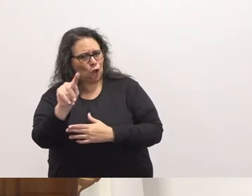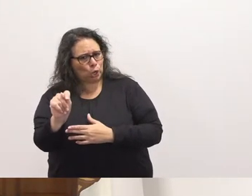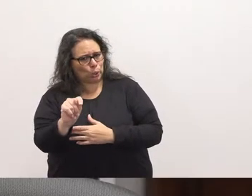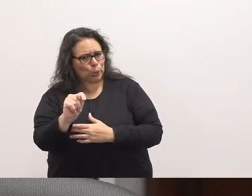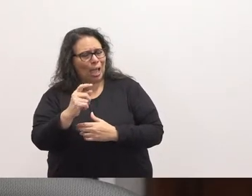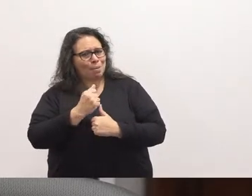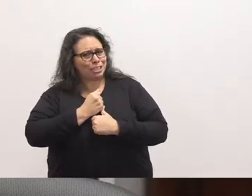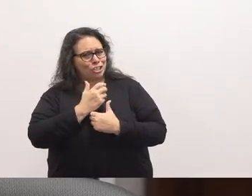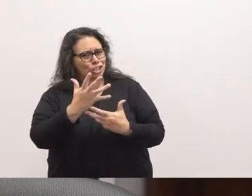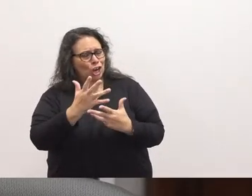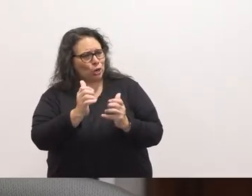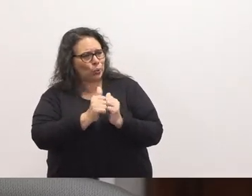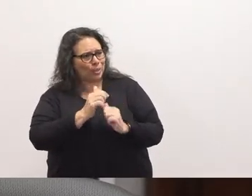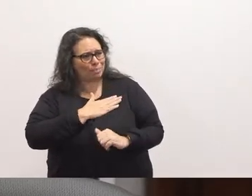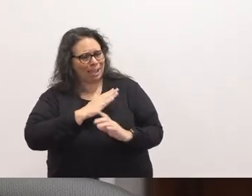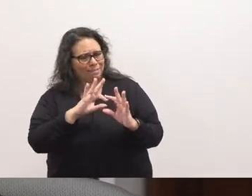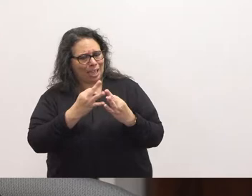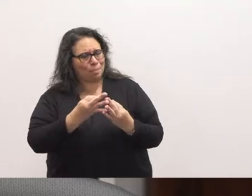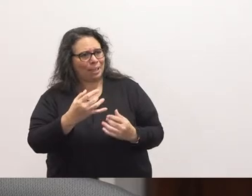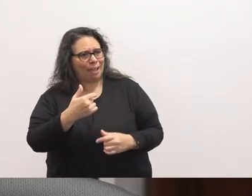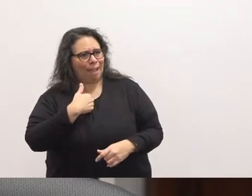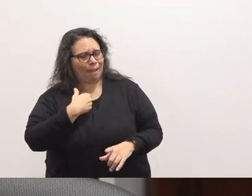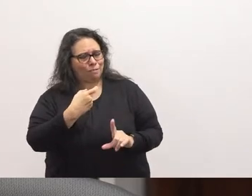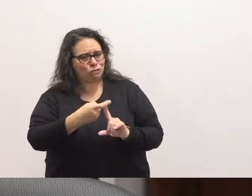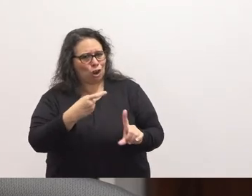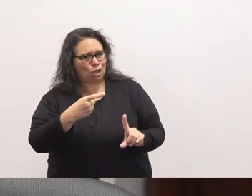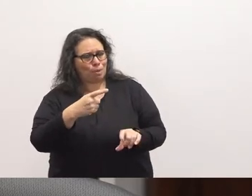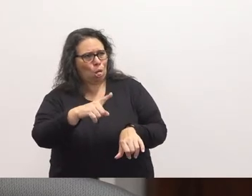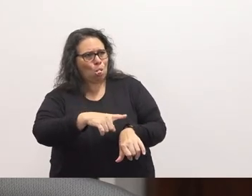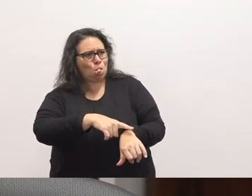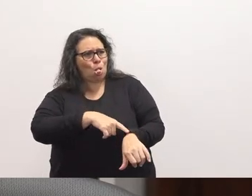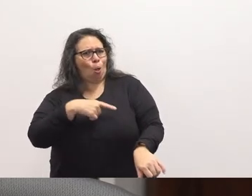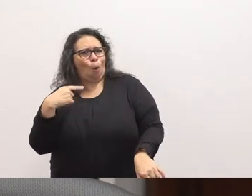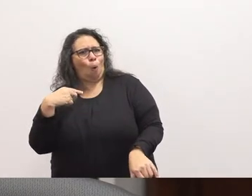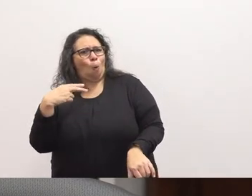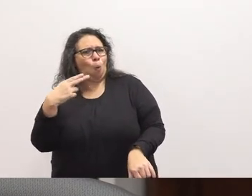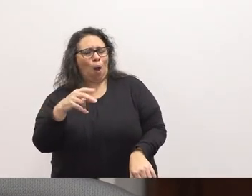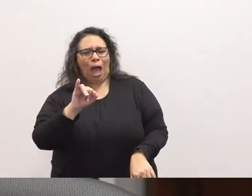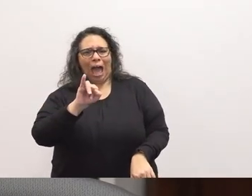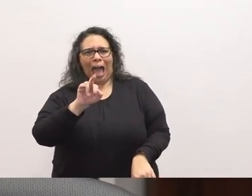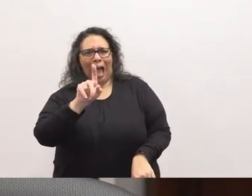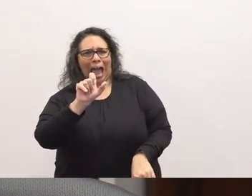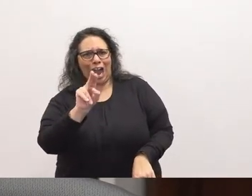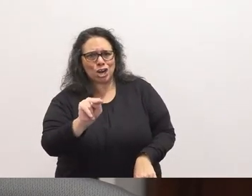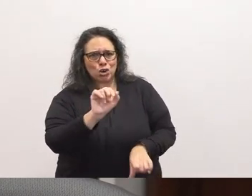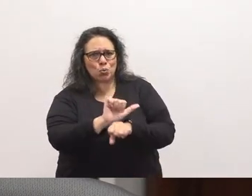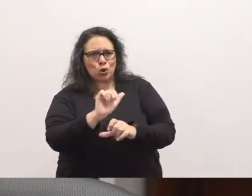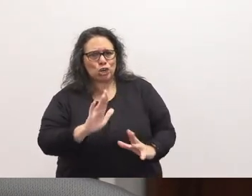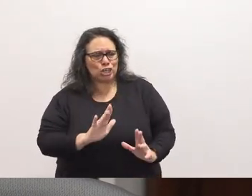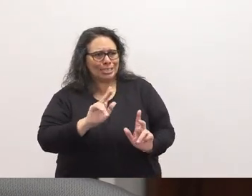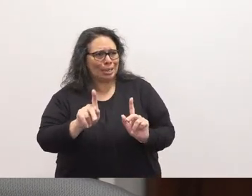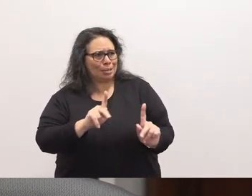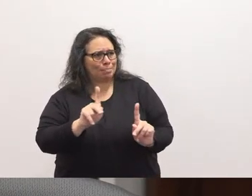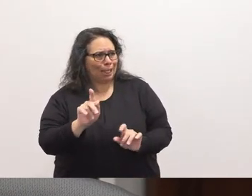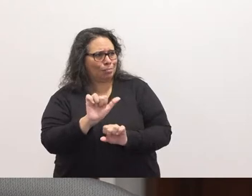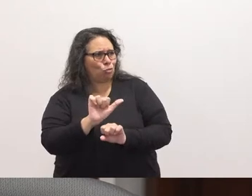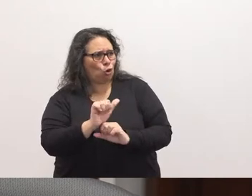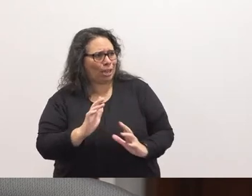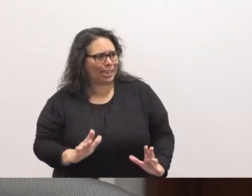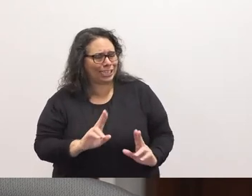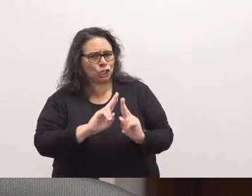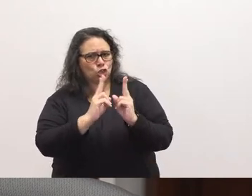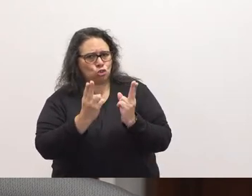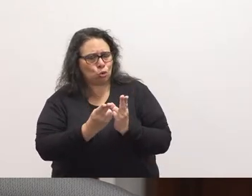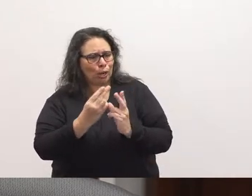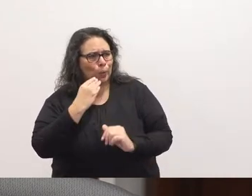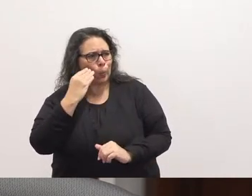this with my family. I come from a long line of iron workers and public employees, union